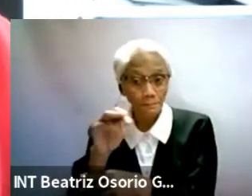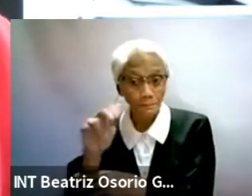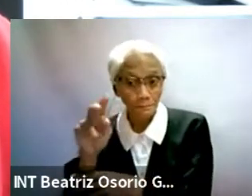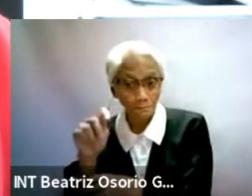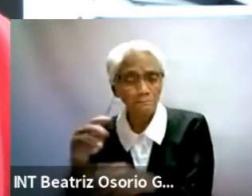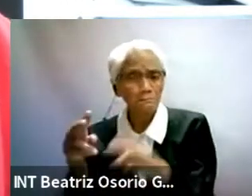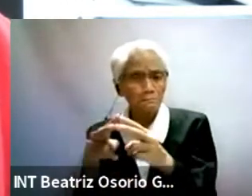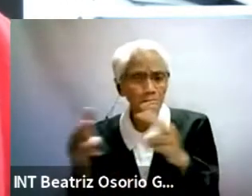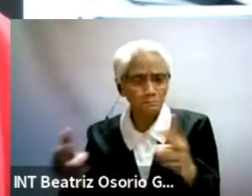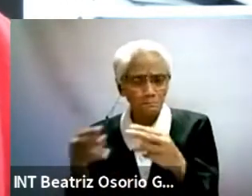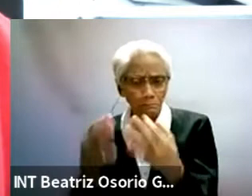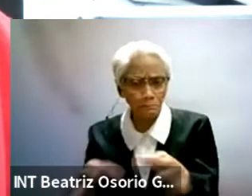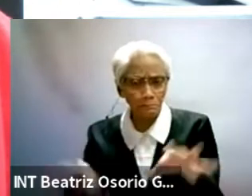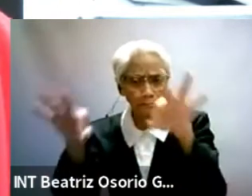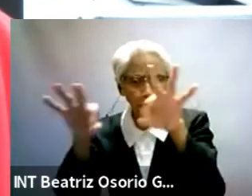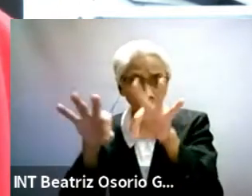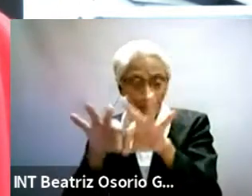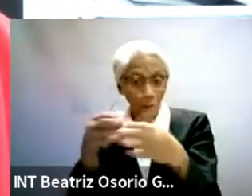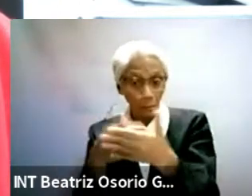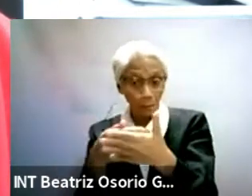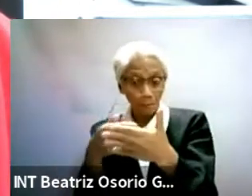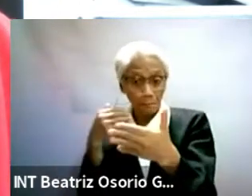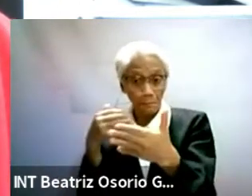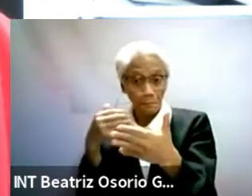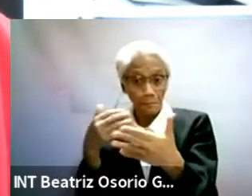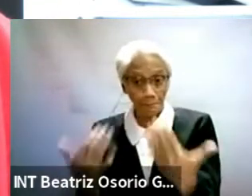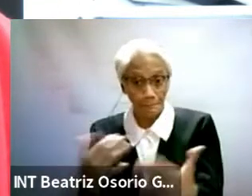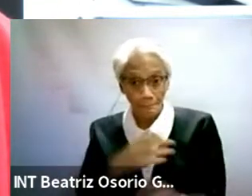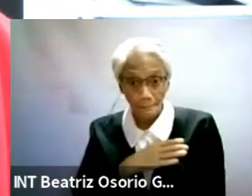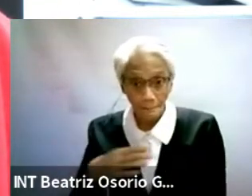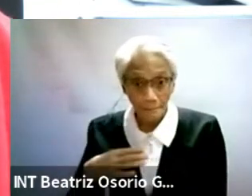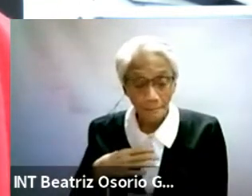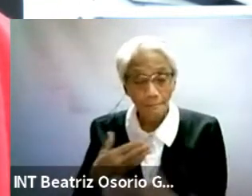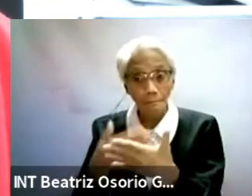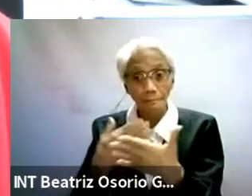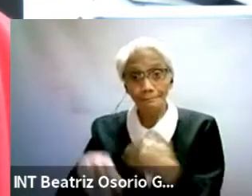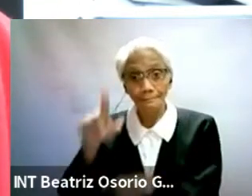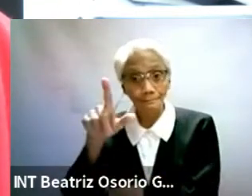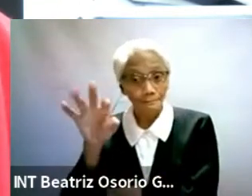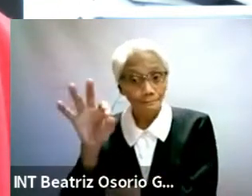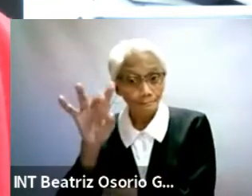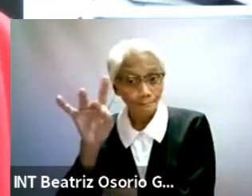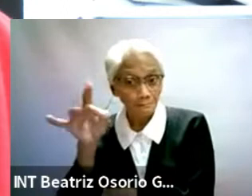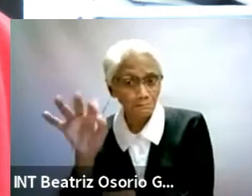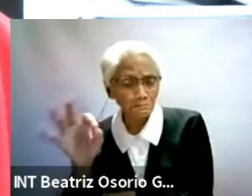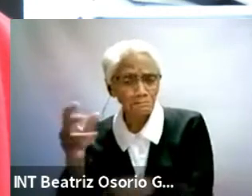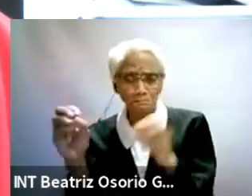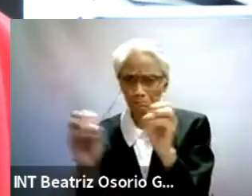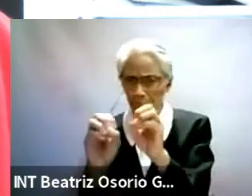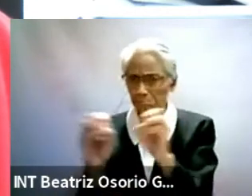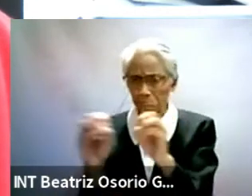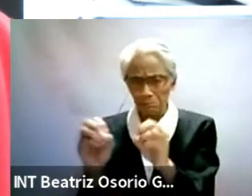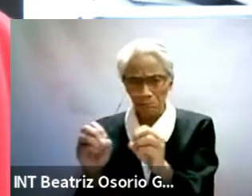convention come into effect, before 1989, no one expects the digital, we have